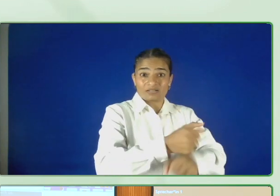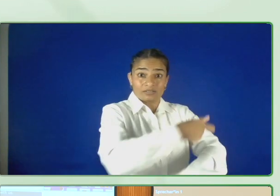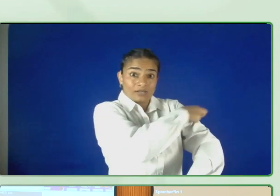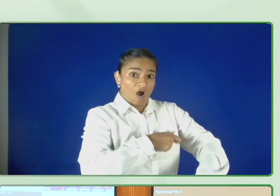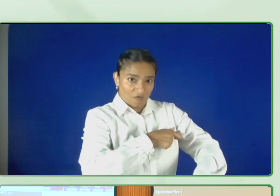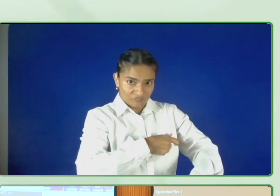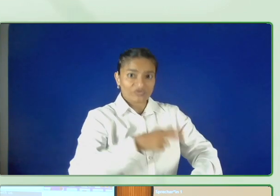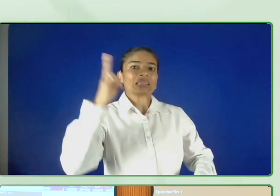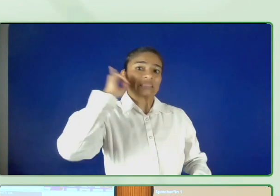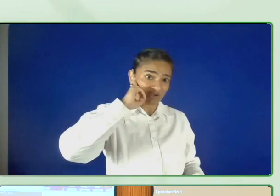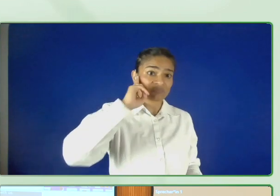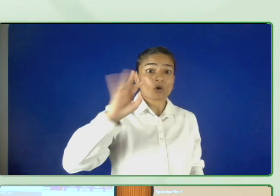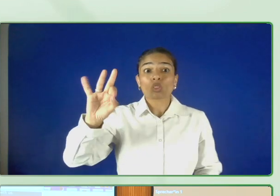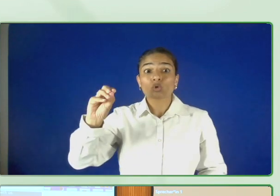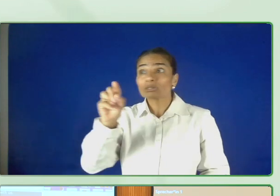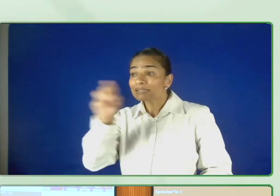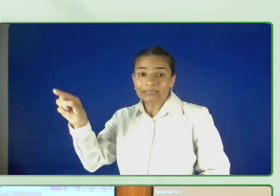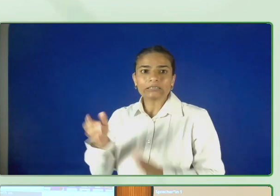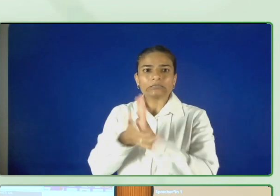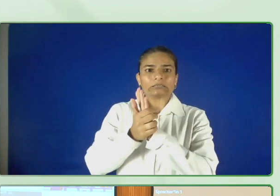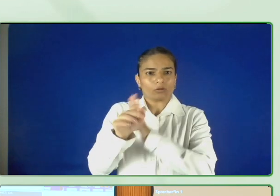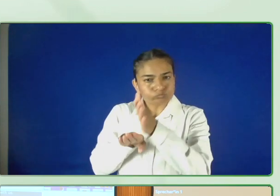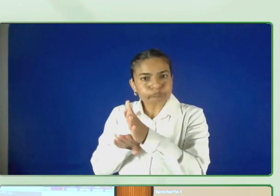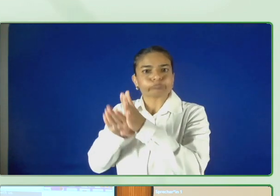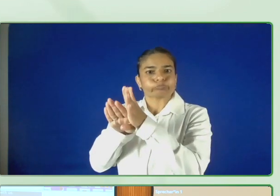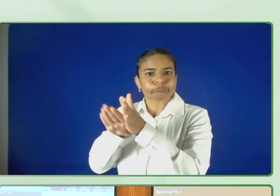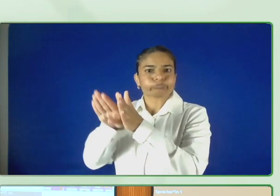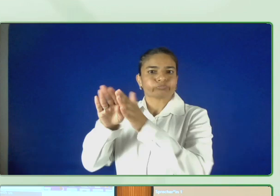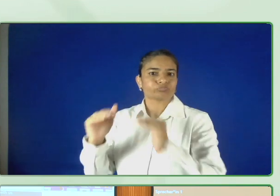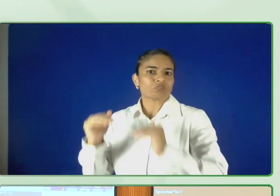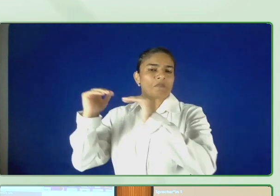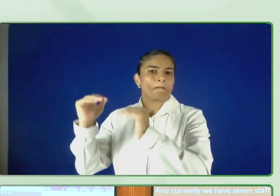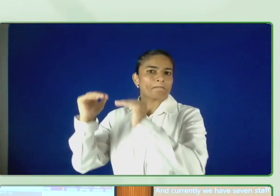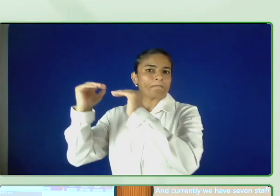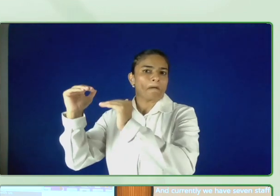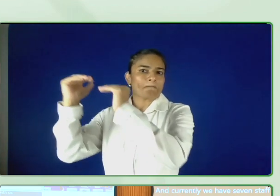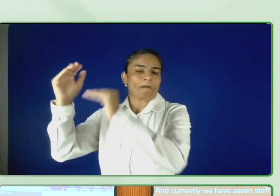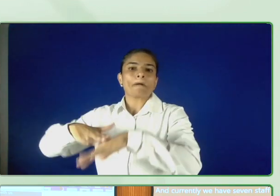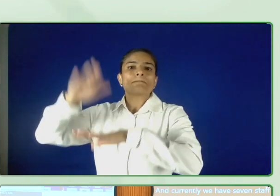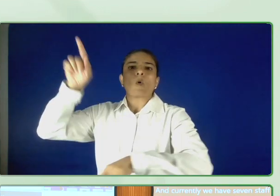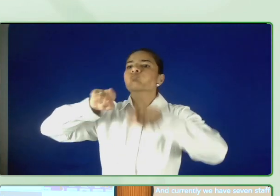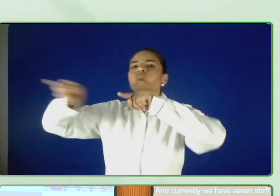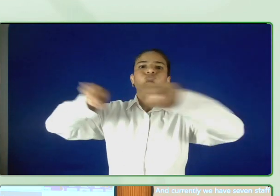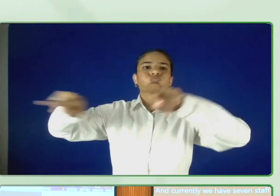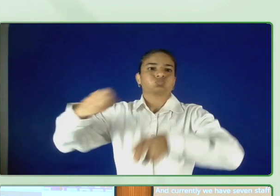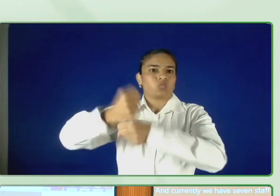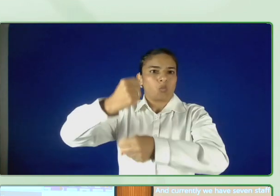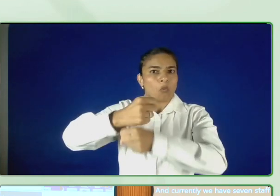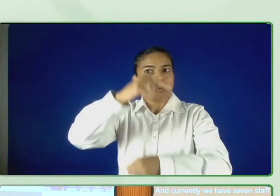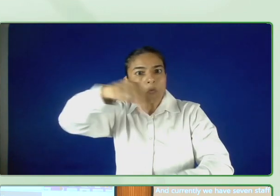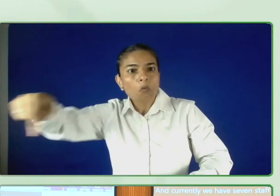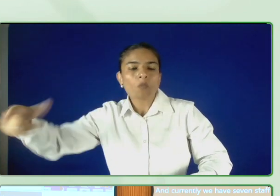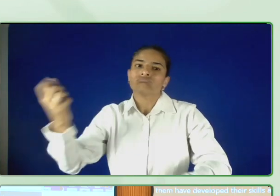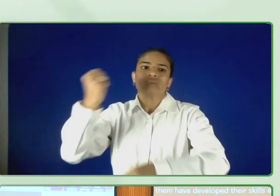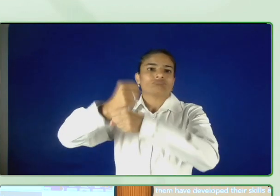skills and have moved on to go into the workforce in other organizations, in state government, federal